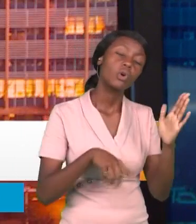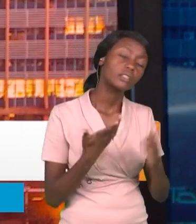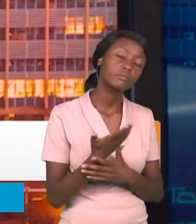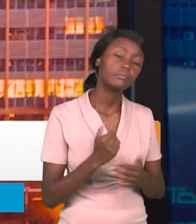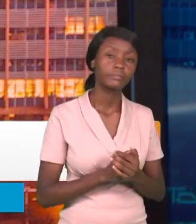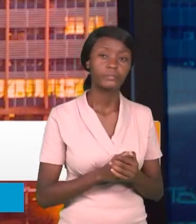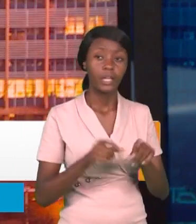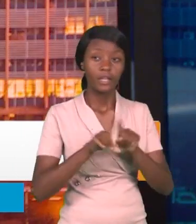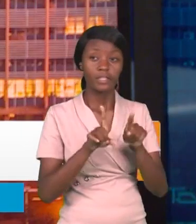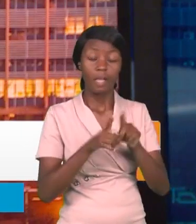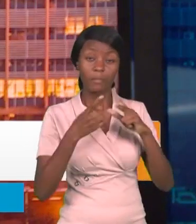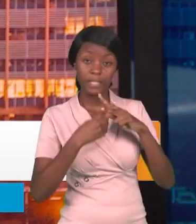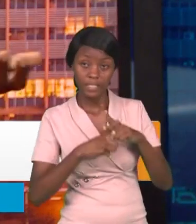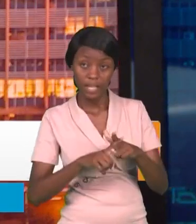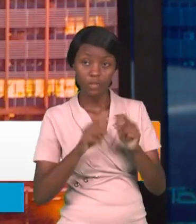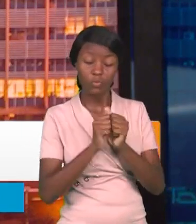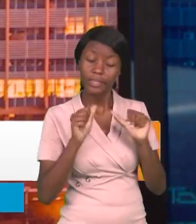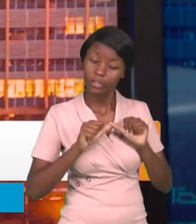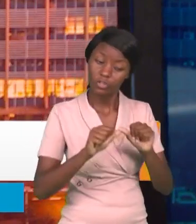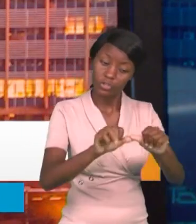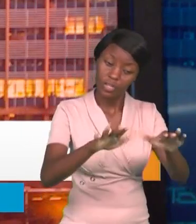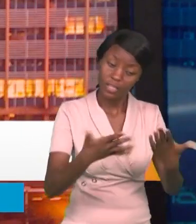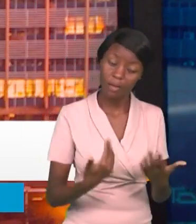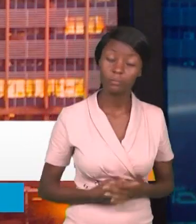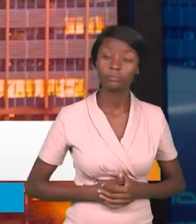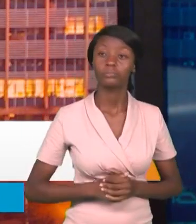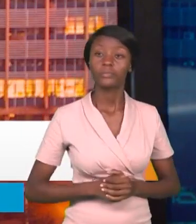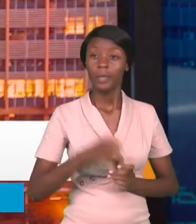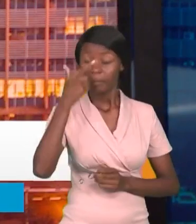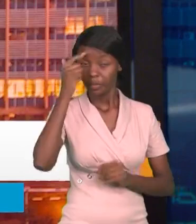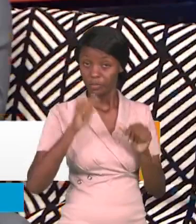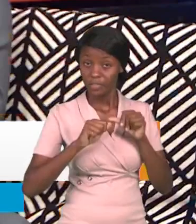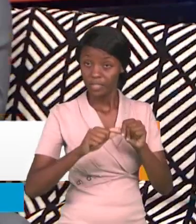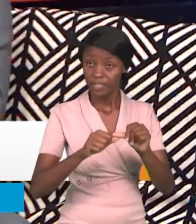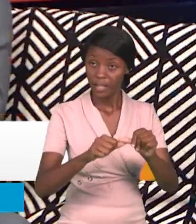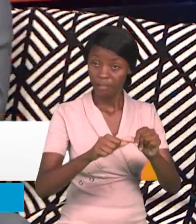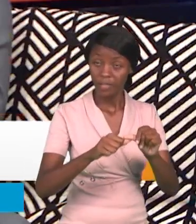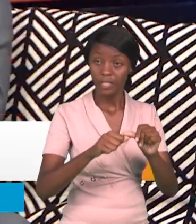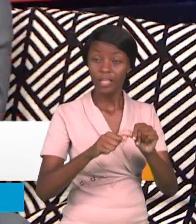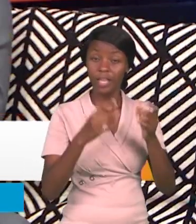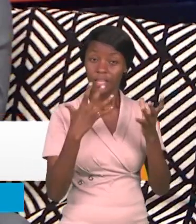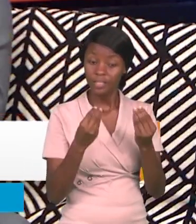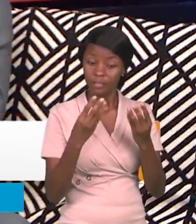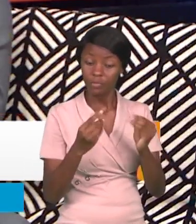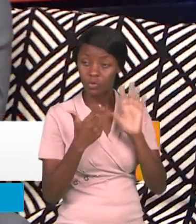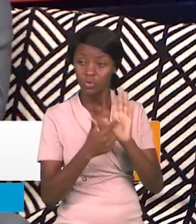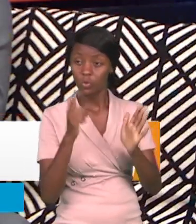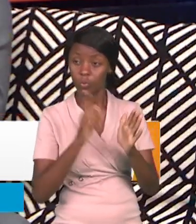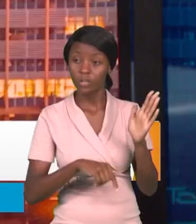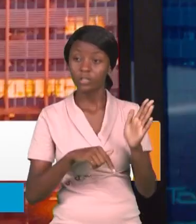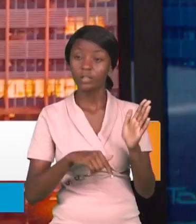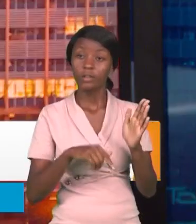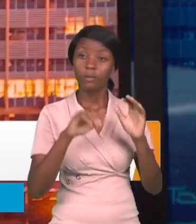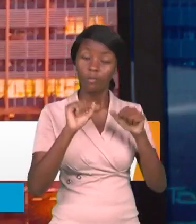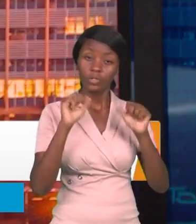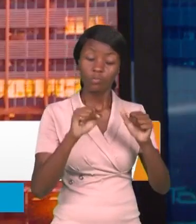ideally, let's start with what is sustainability. Exactly. Because sustainability is simply defined as being able to meet